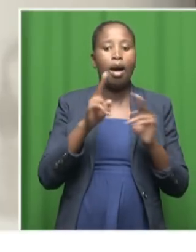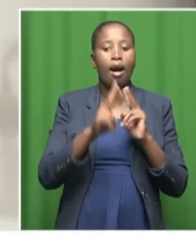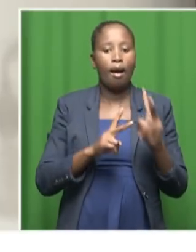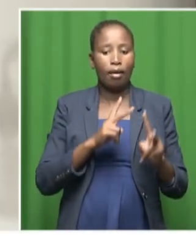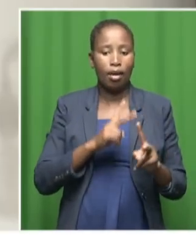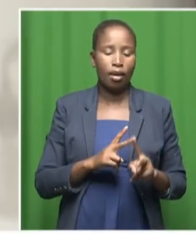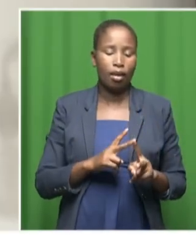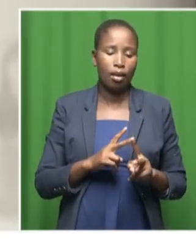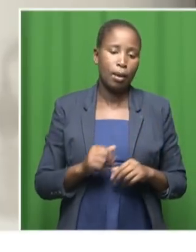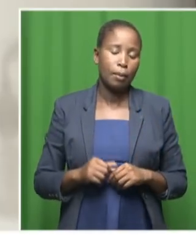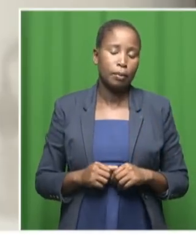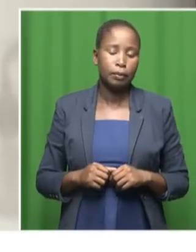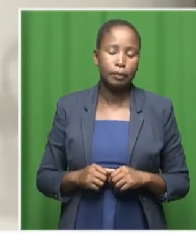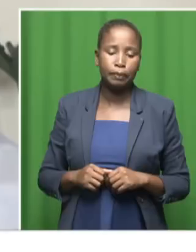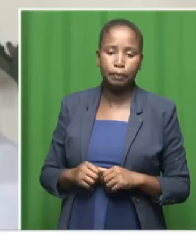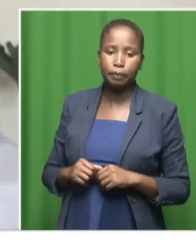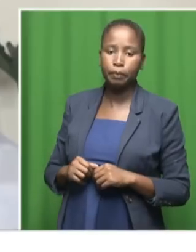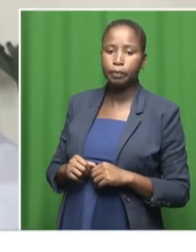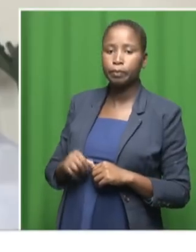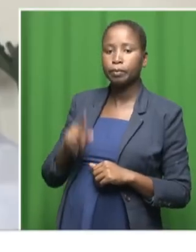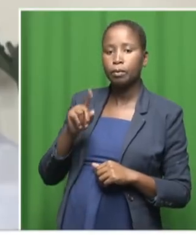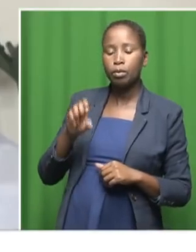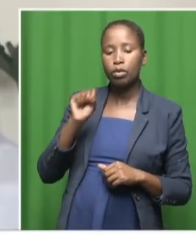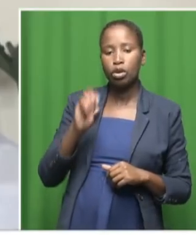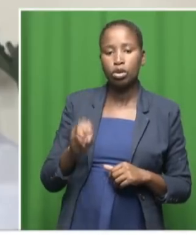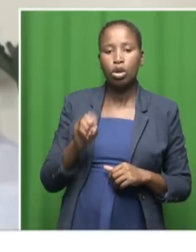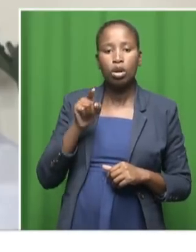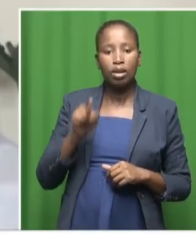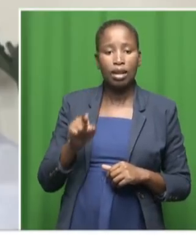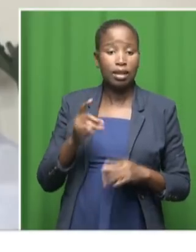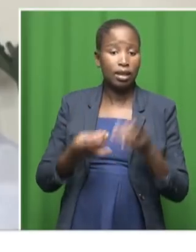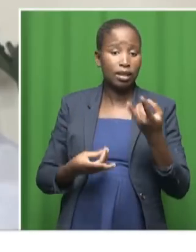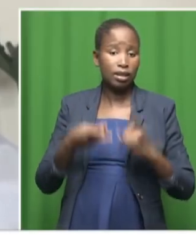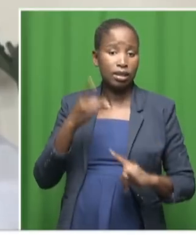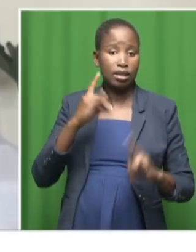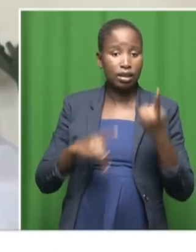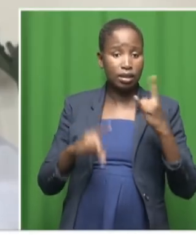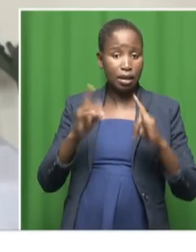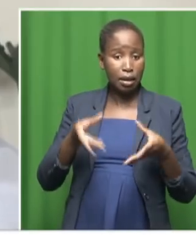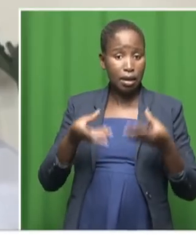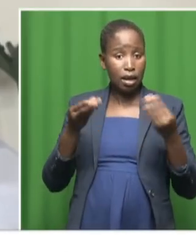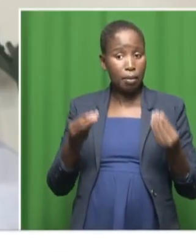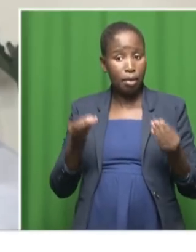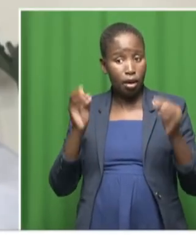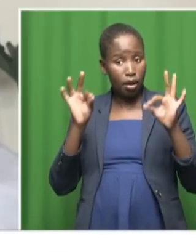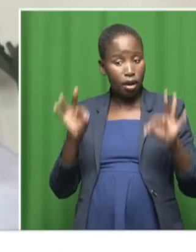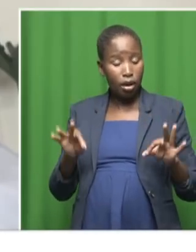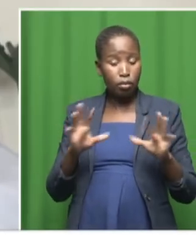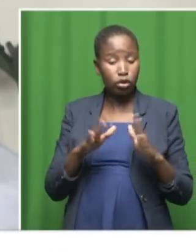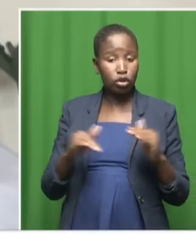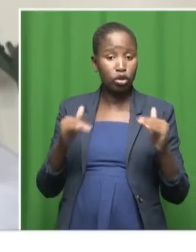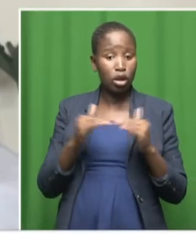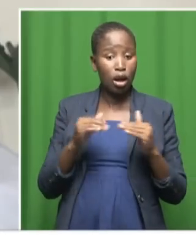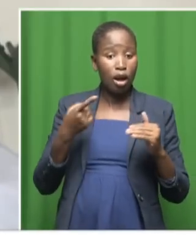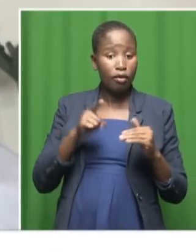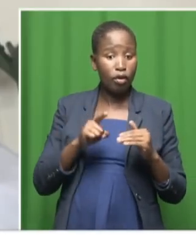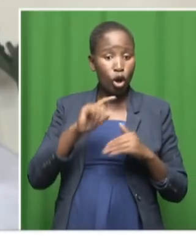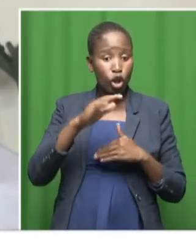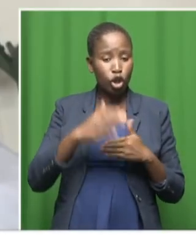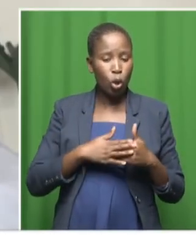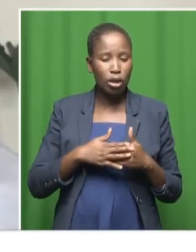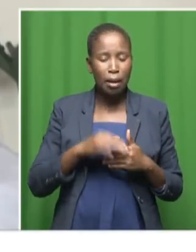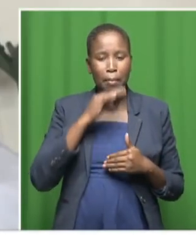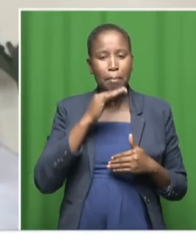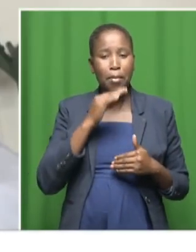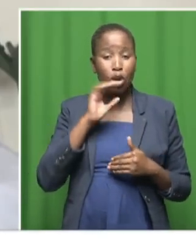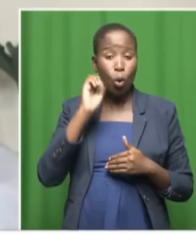the week. Has the city defined the standards under which the beaches are closed, and what's the status of the signage? Is